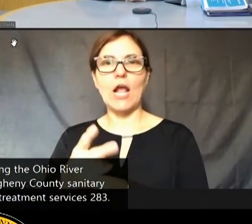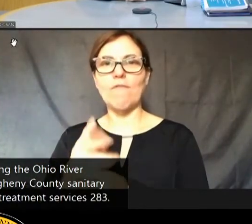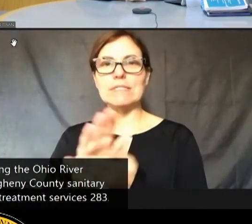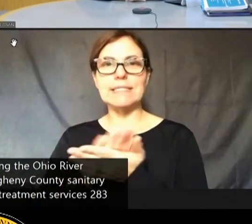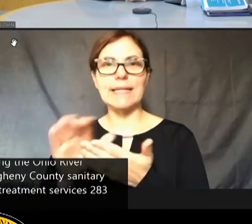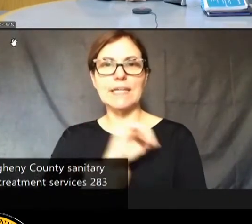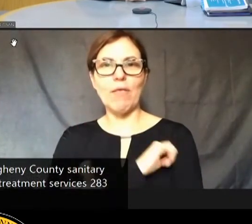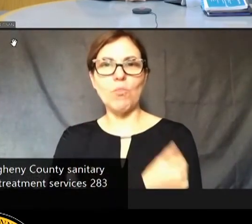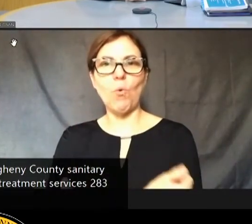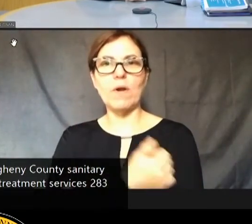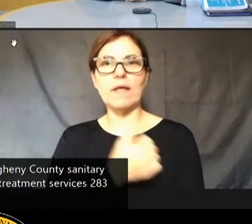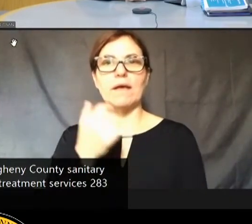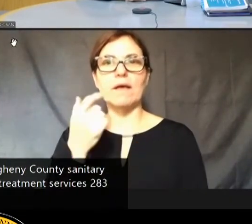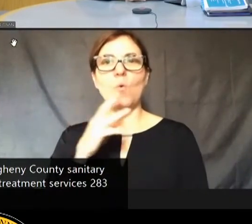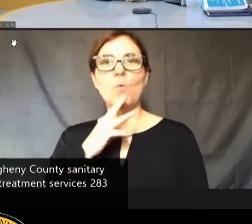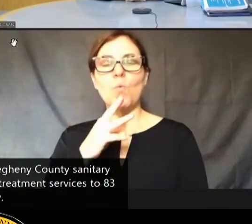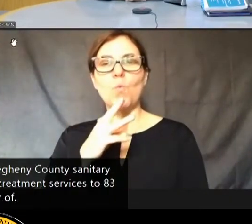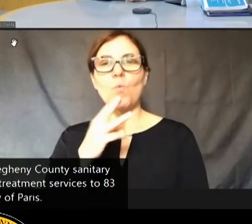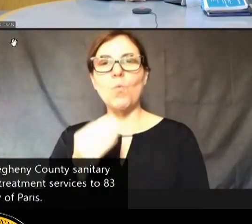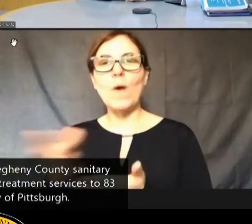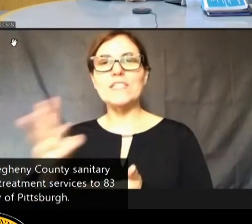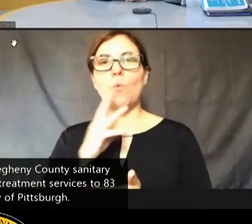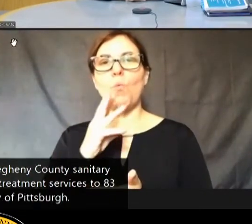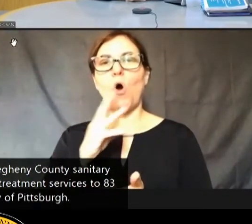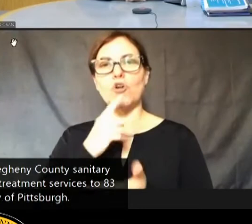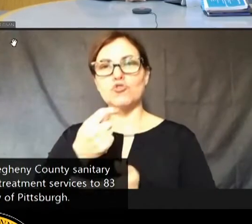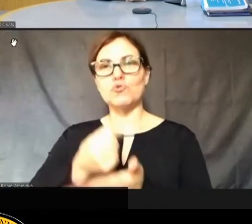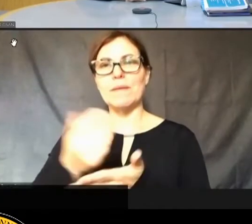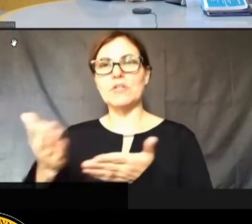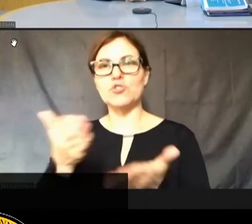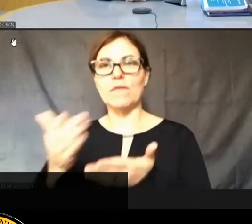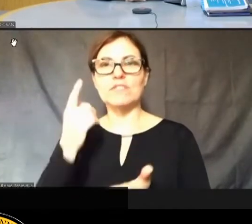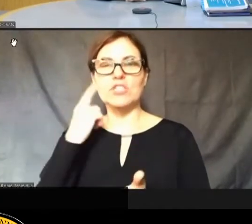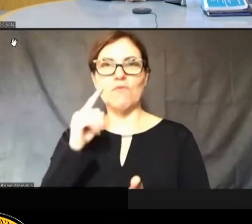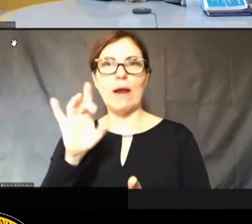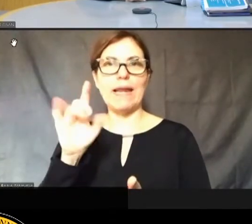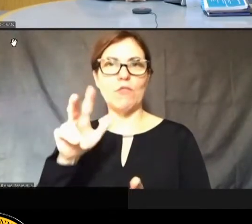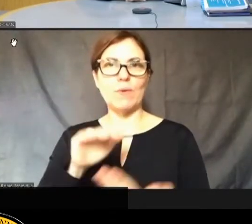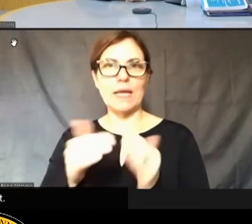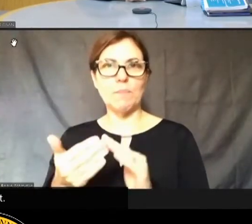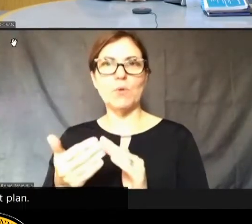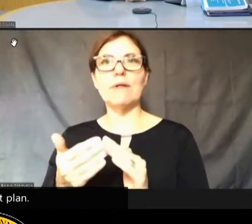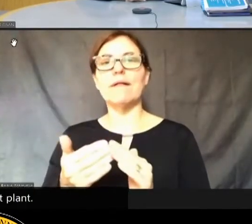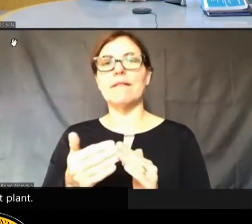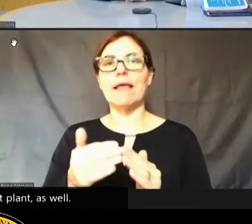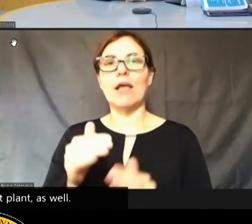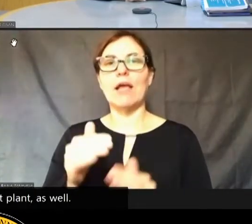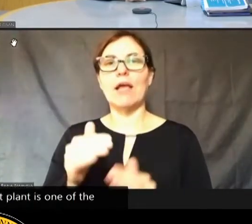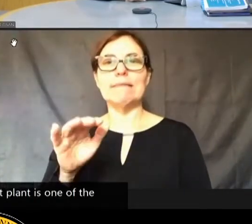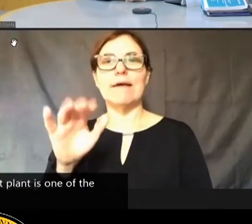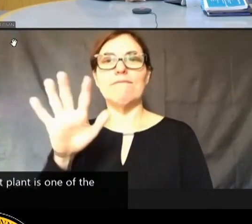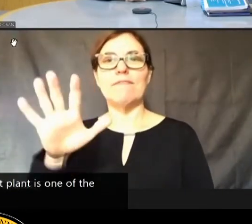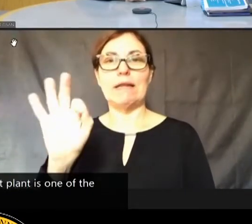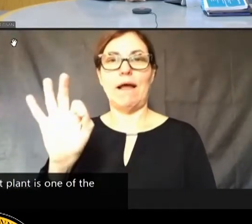communities, including the city of Pittsburgh. ALCOSAN's 59-acre treatment plant is one of the largest